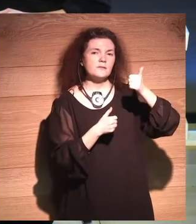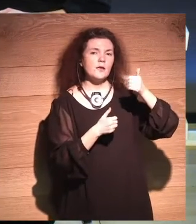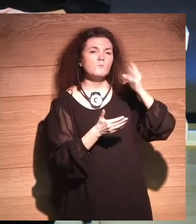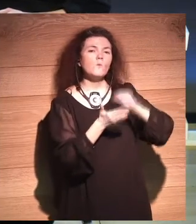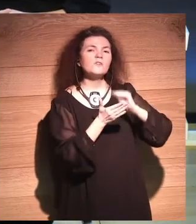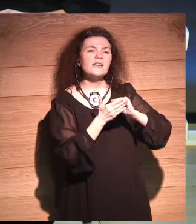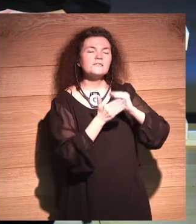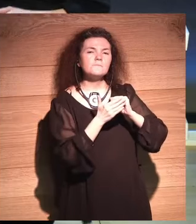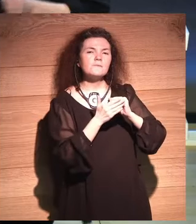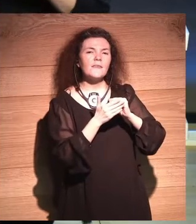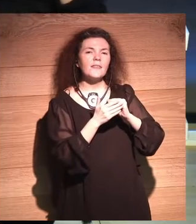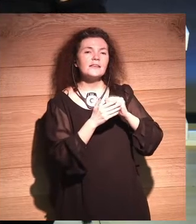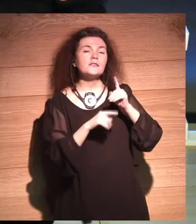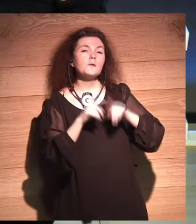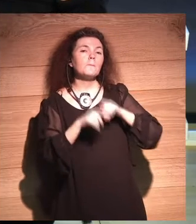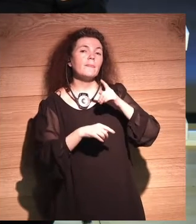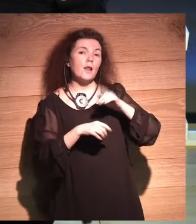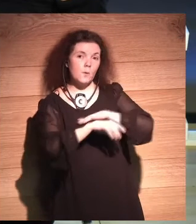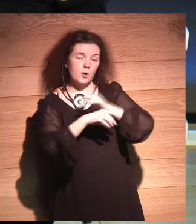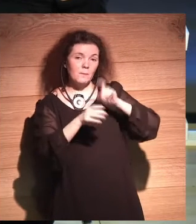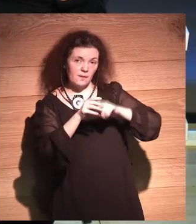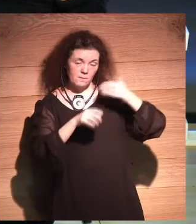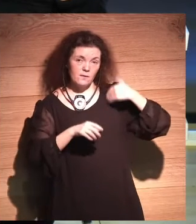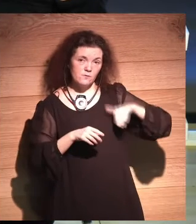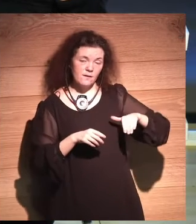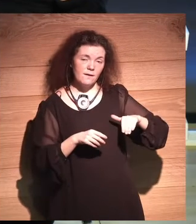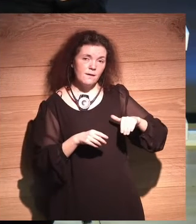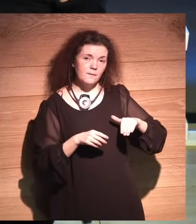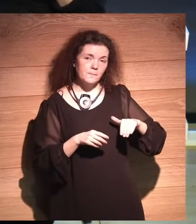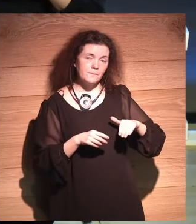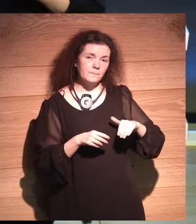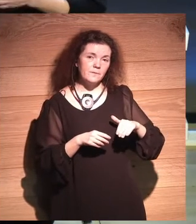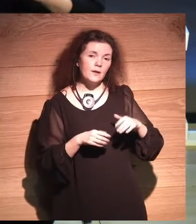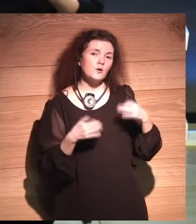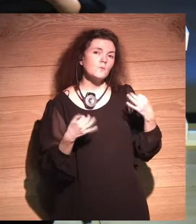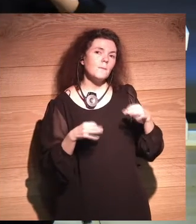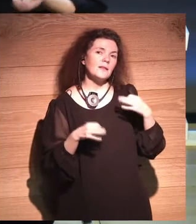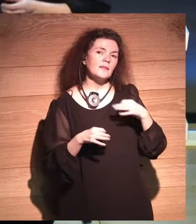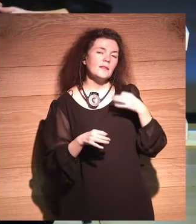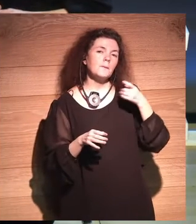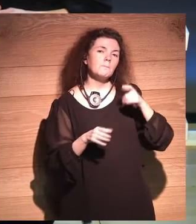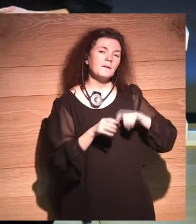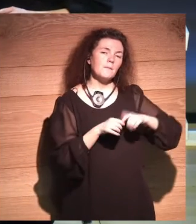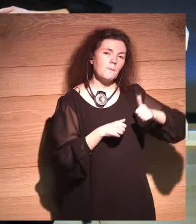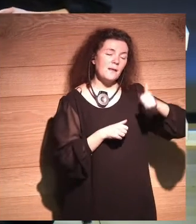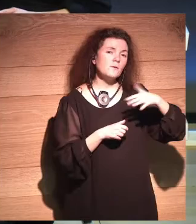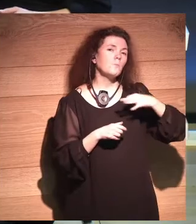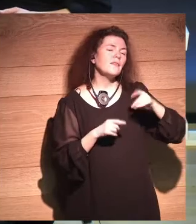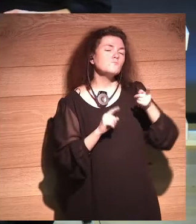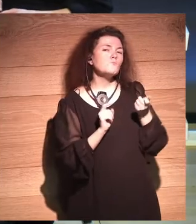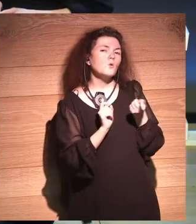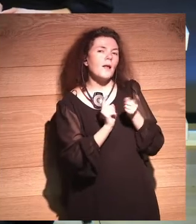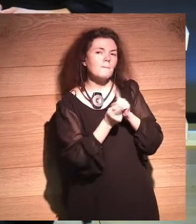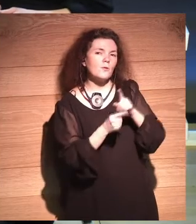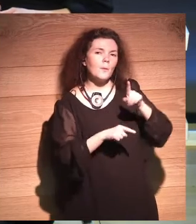is one of the things that I think we tend to see more of. Now that may be changing, and that's different in different places. I think the